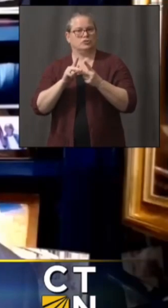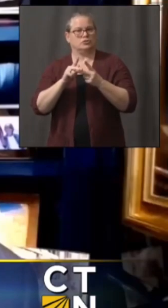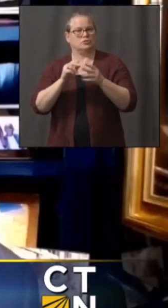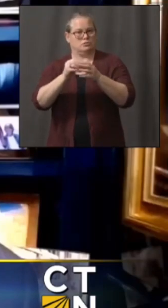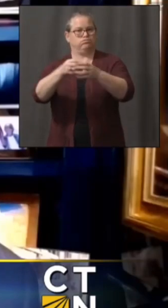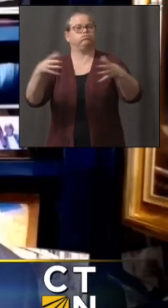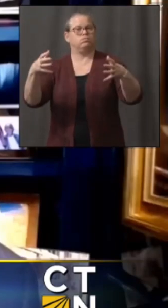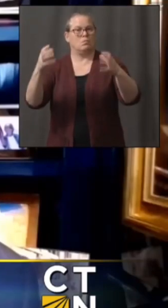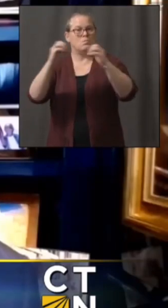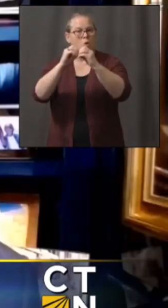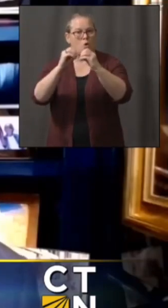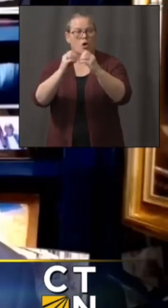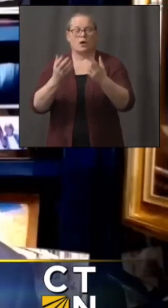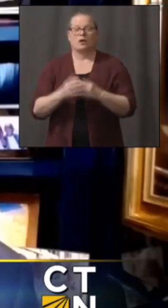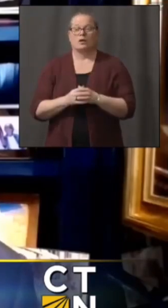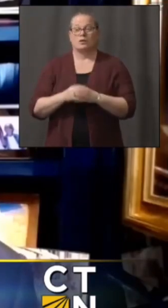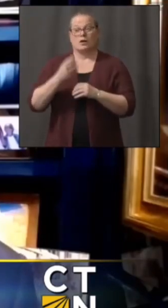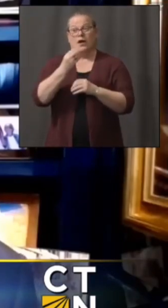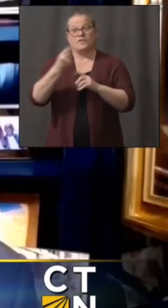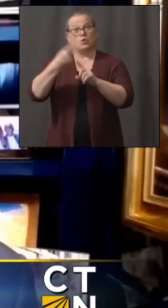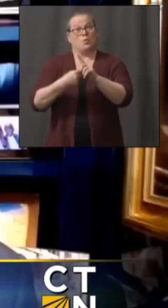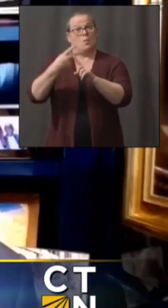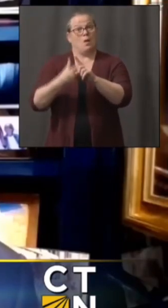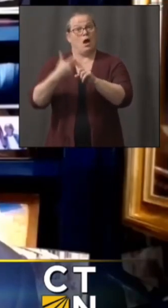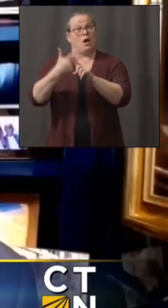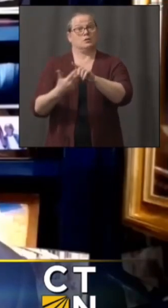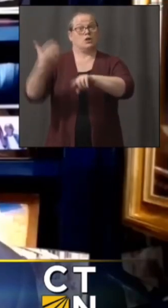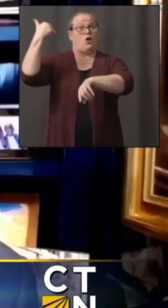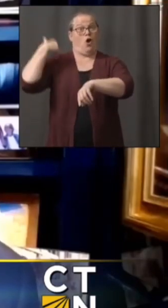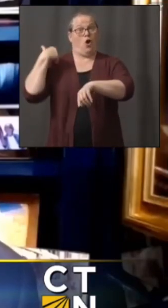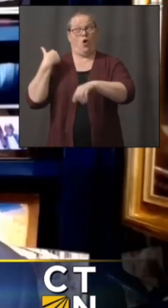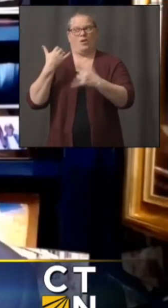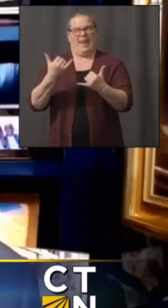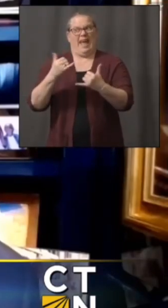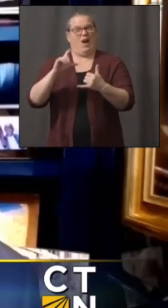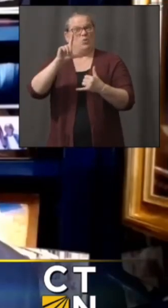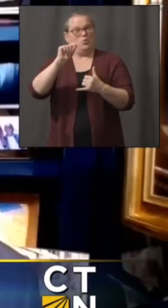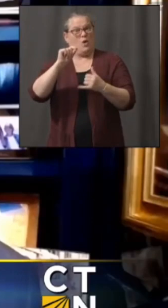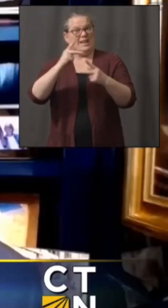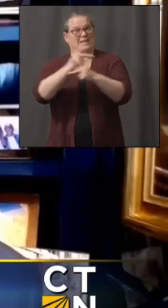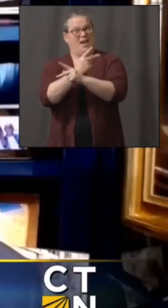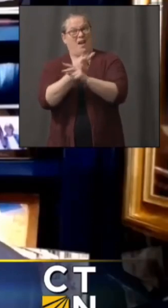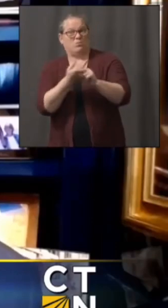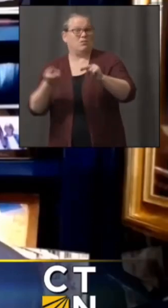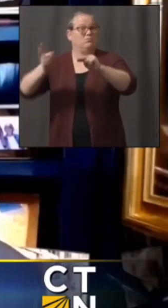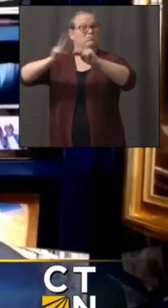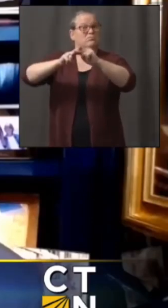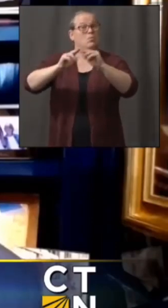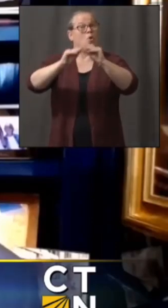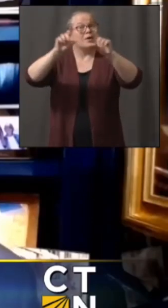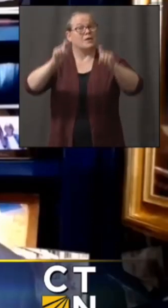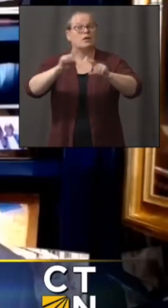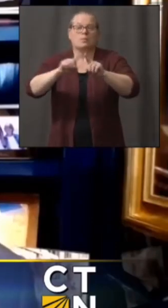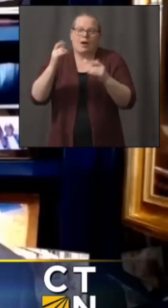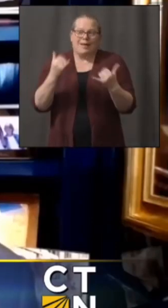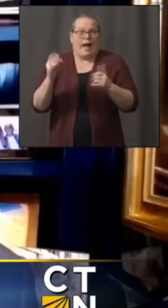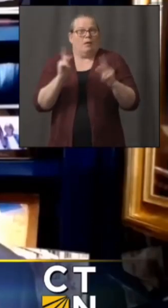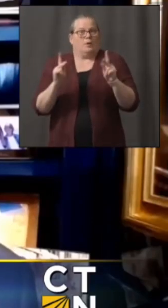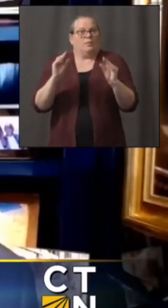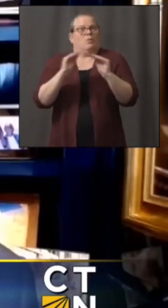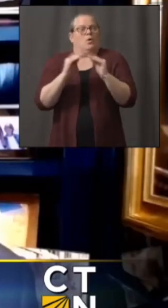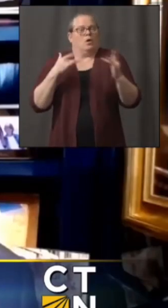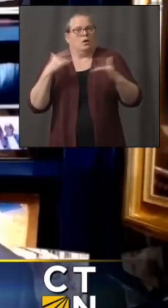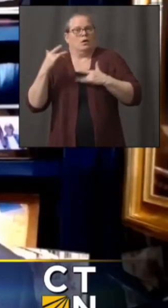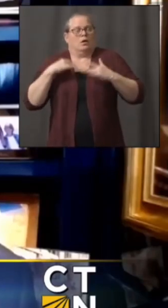were just a few months ago. But I understand people's anxiety. It's a good thing. They now want to get tested. A few months ago, we had to, go out and